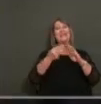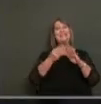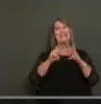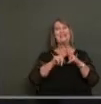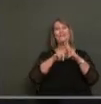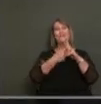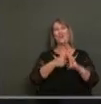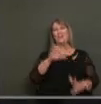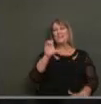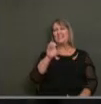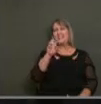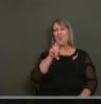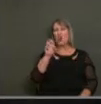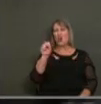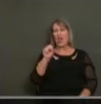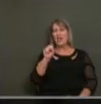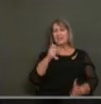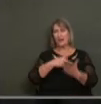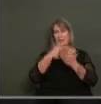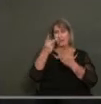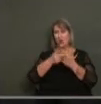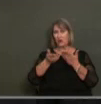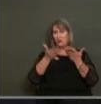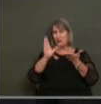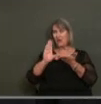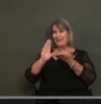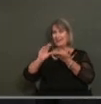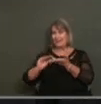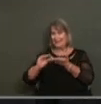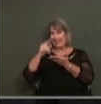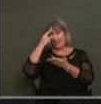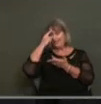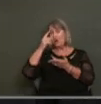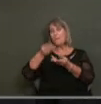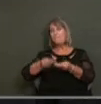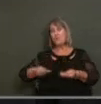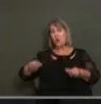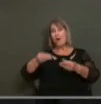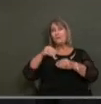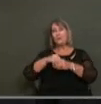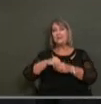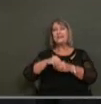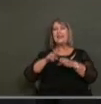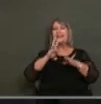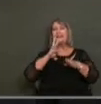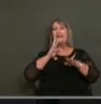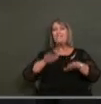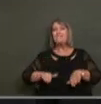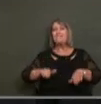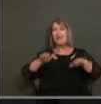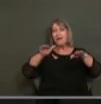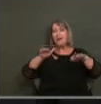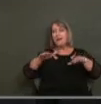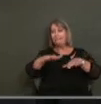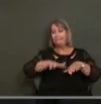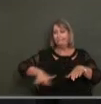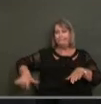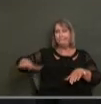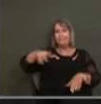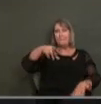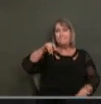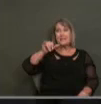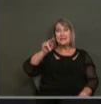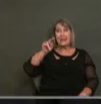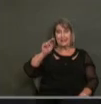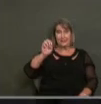the CRS program, which provides a discount to properties in the floodplain when they pull floodplain insurance. So what is in